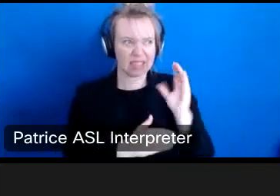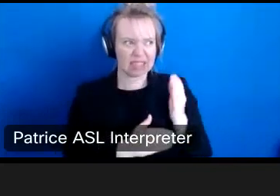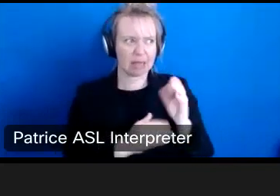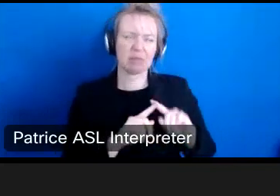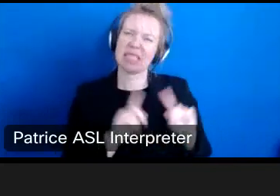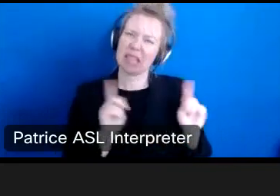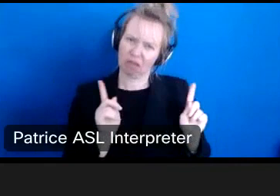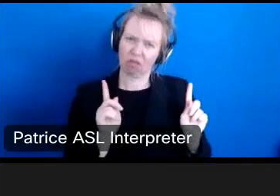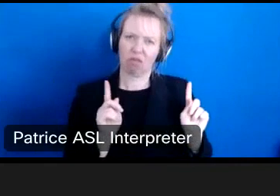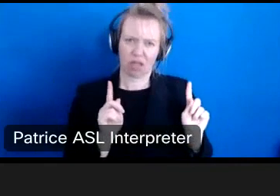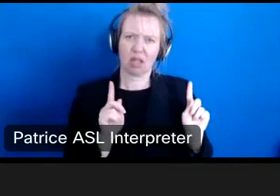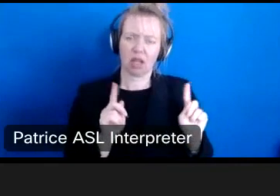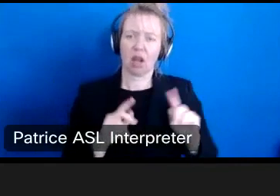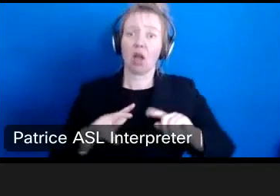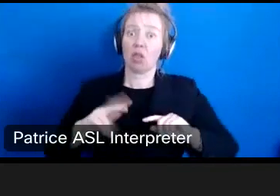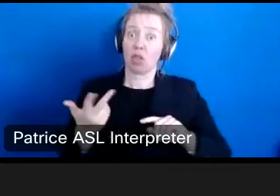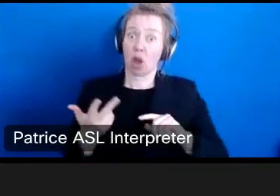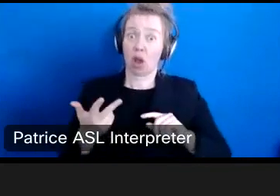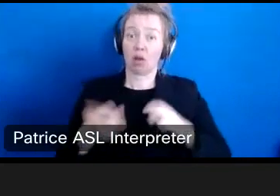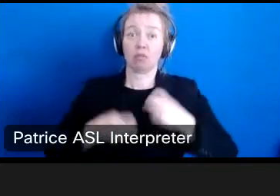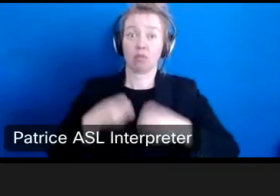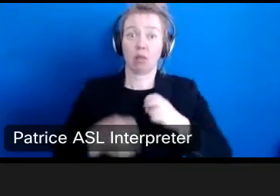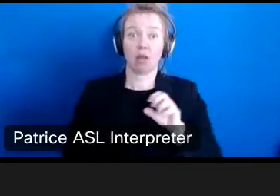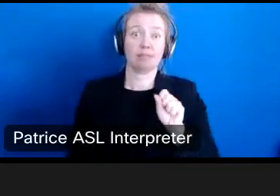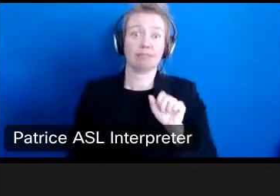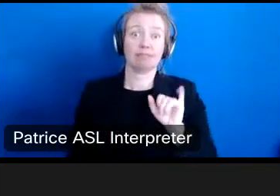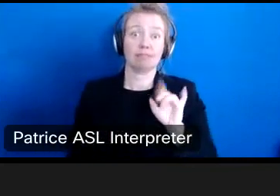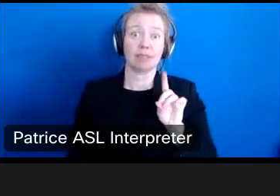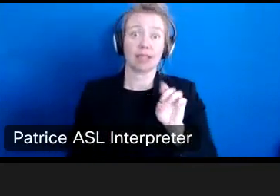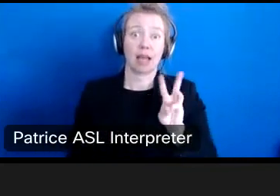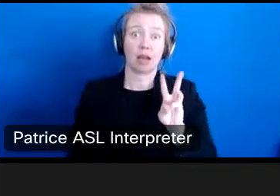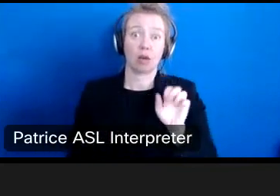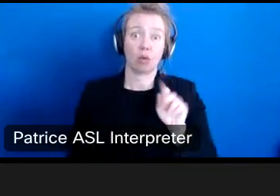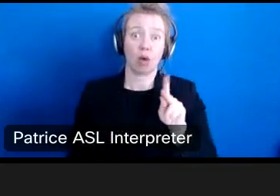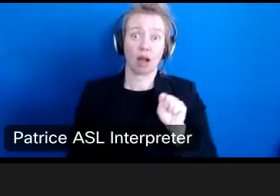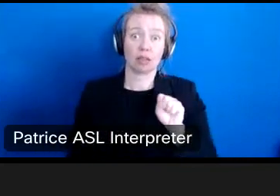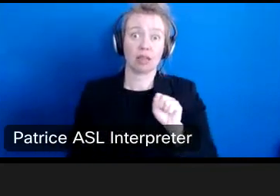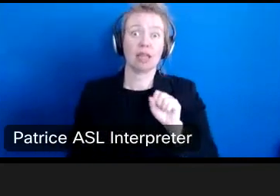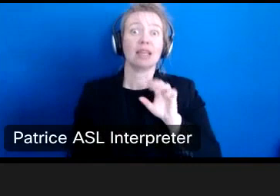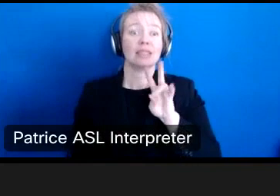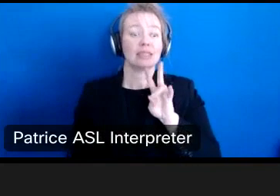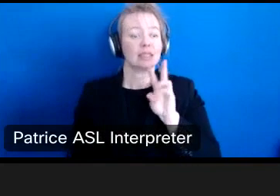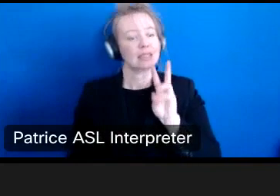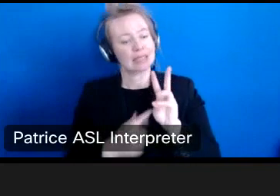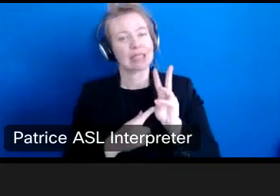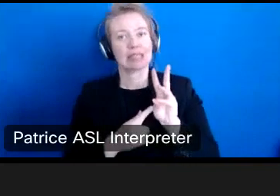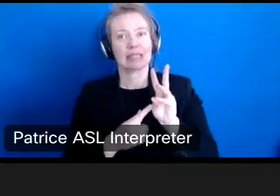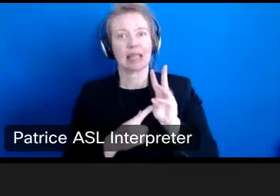different. The third issue is sidewalks. 6A03 is on the Hill. We have